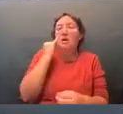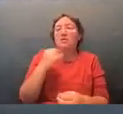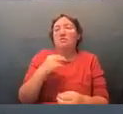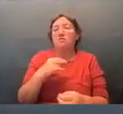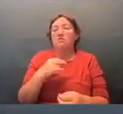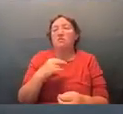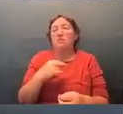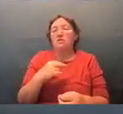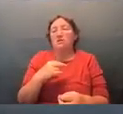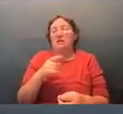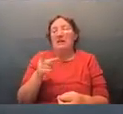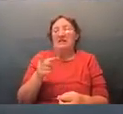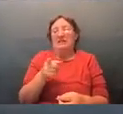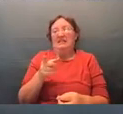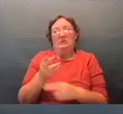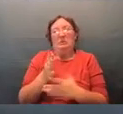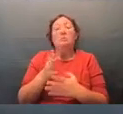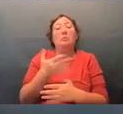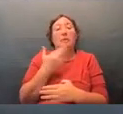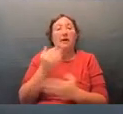something that was used.